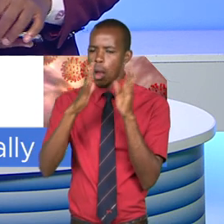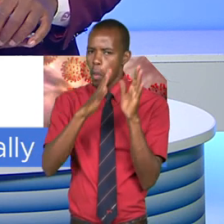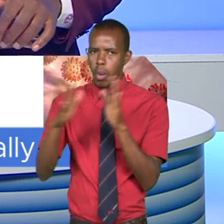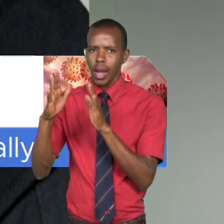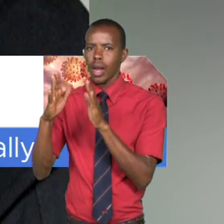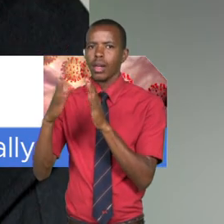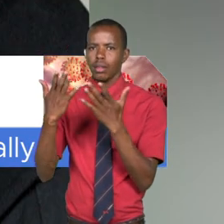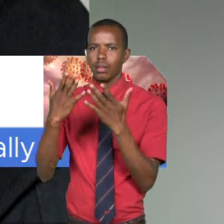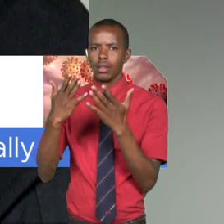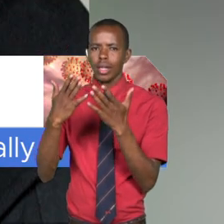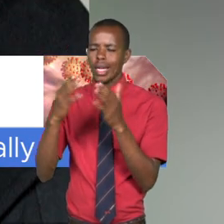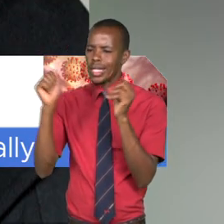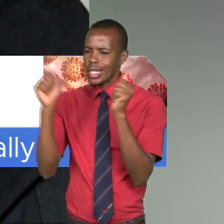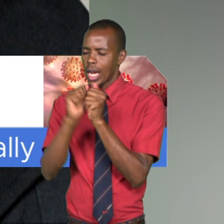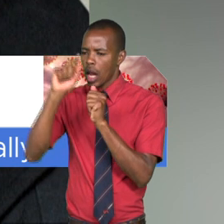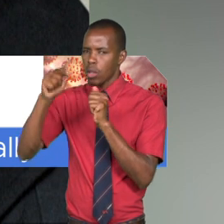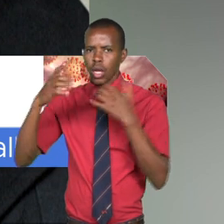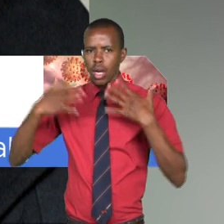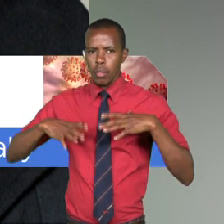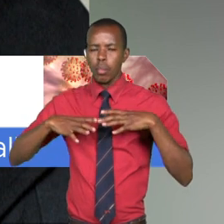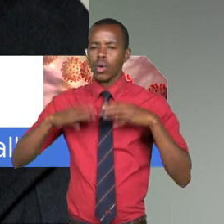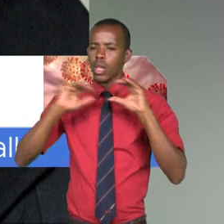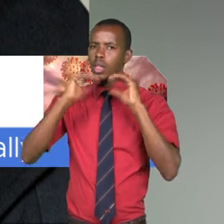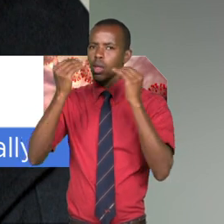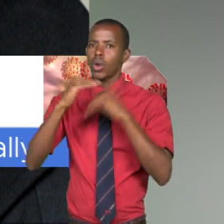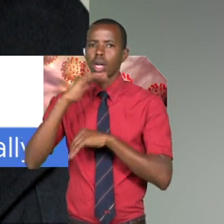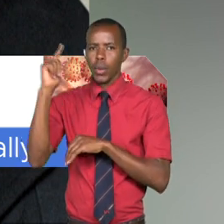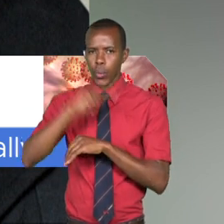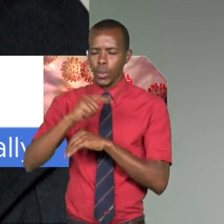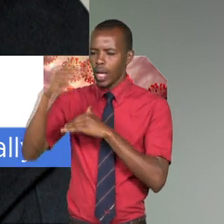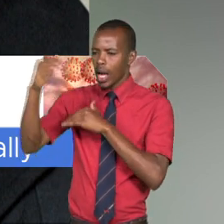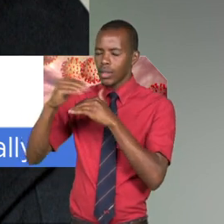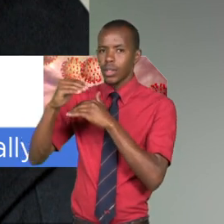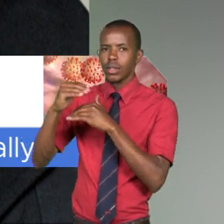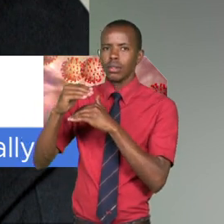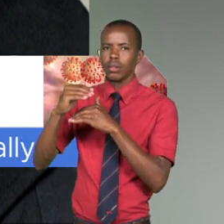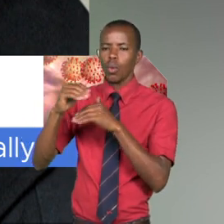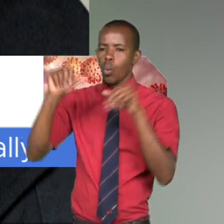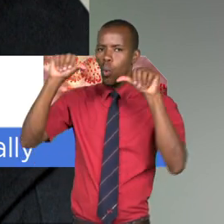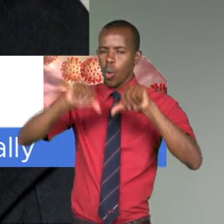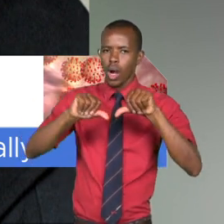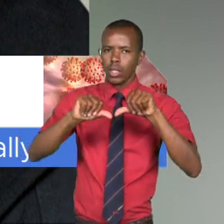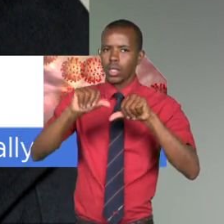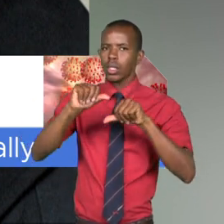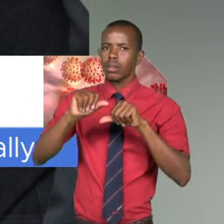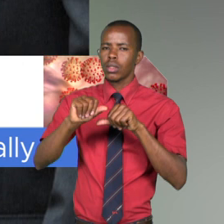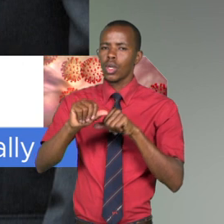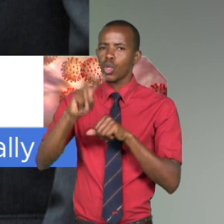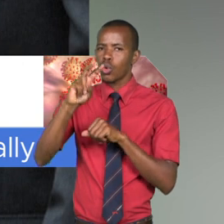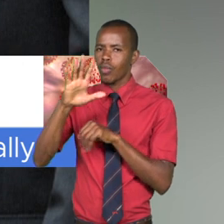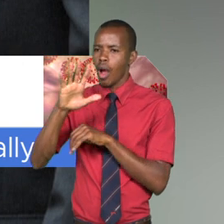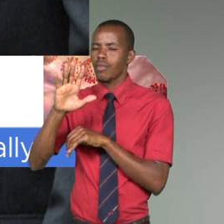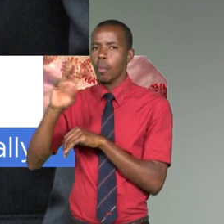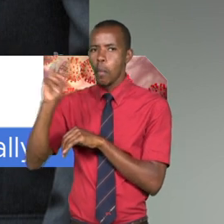that defrauded tens of thousands of people around the world. The scheme was estimated to be worth anywhere between $25